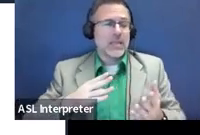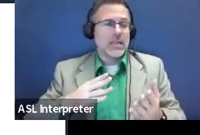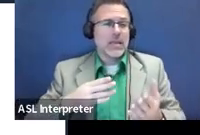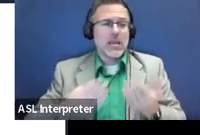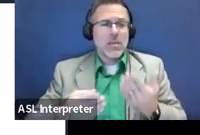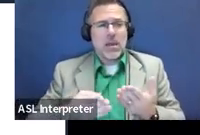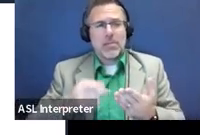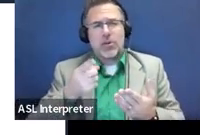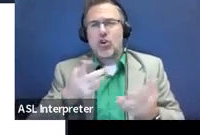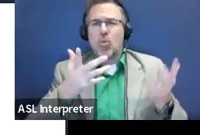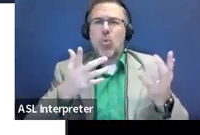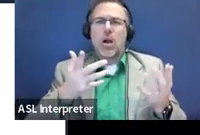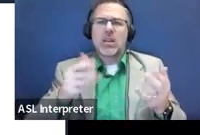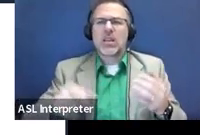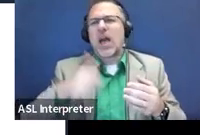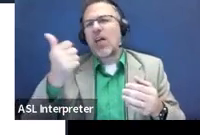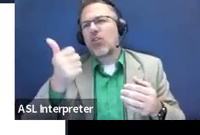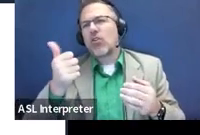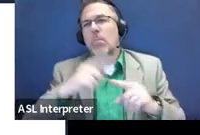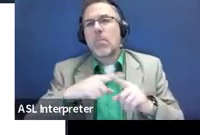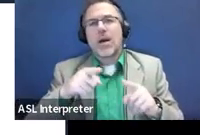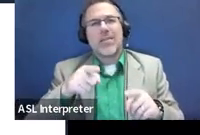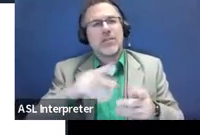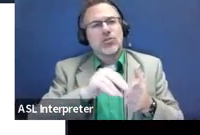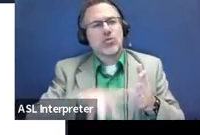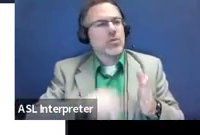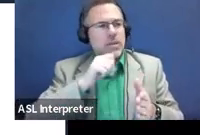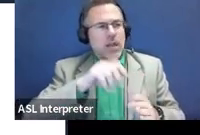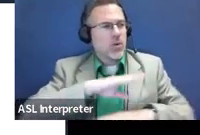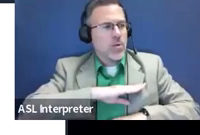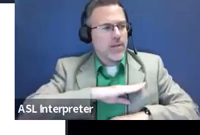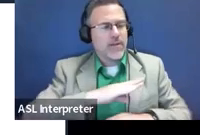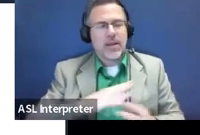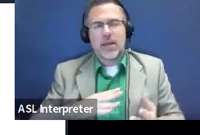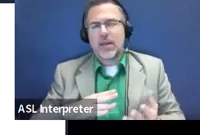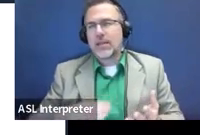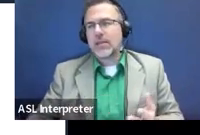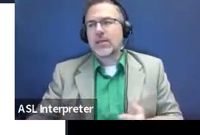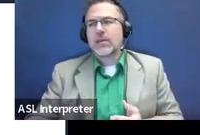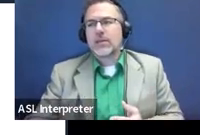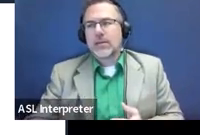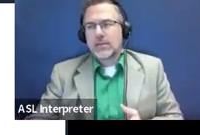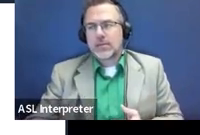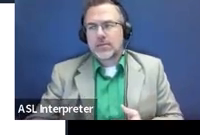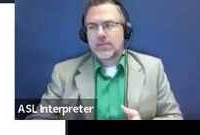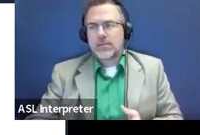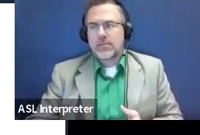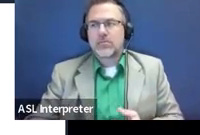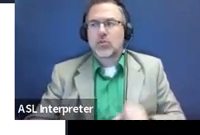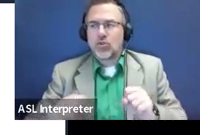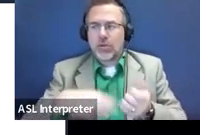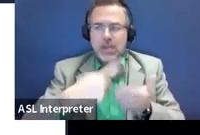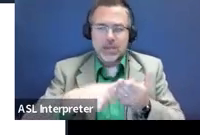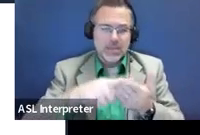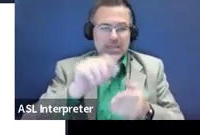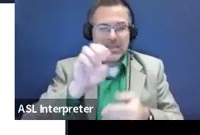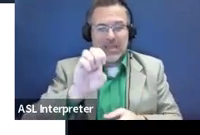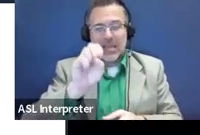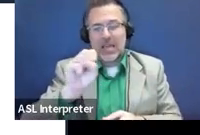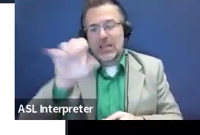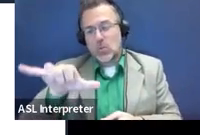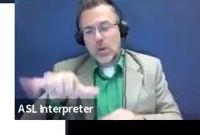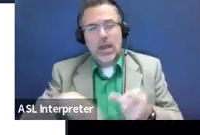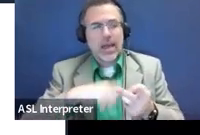and they didn't qualify or something like that. You could talk about ESY here, or the least